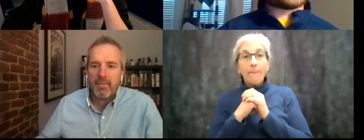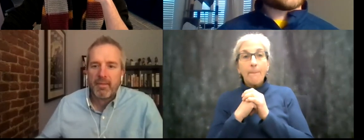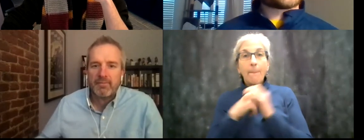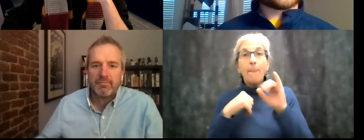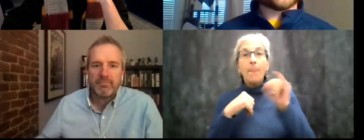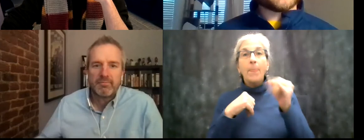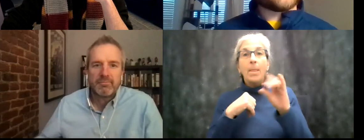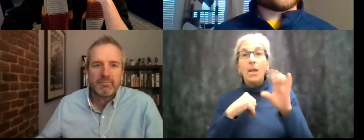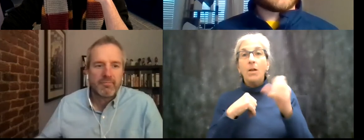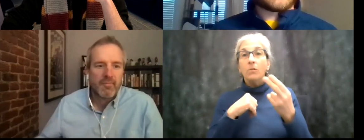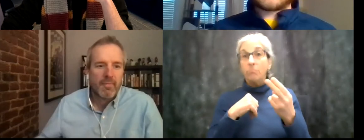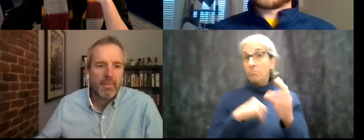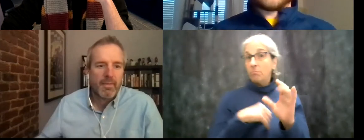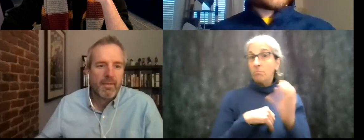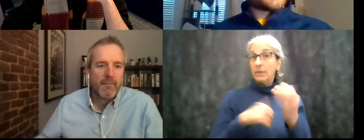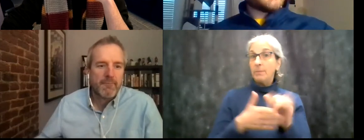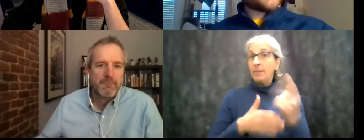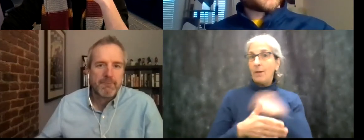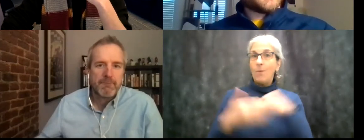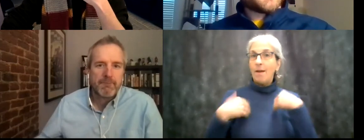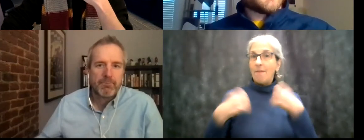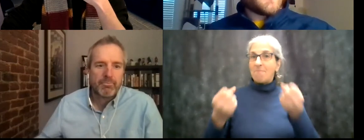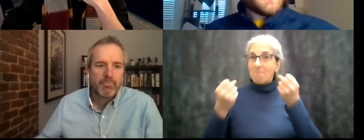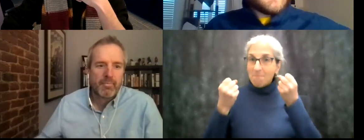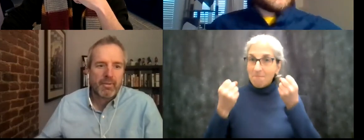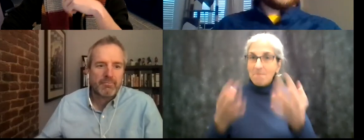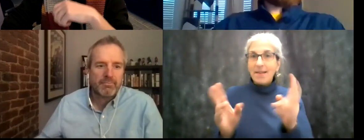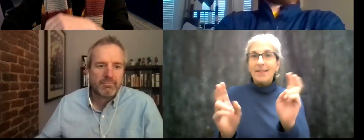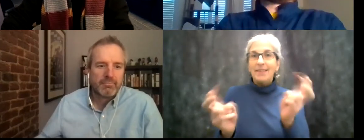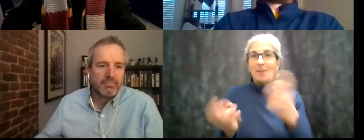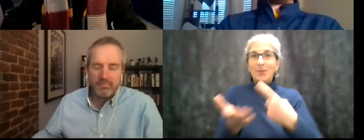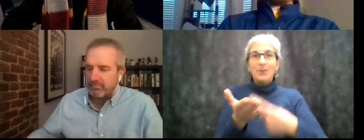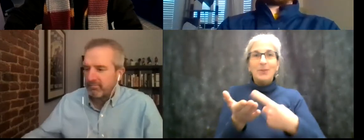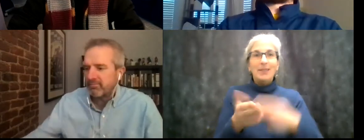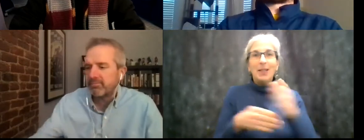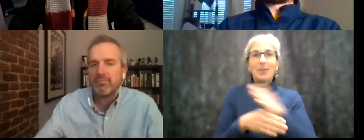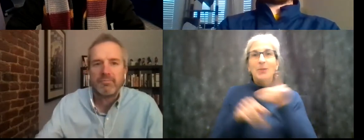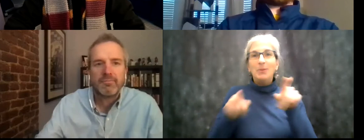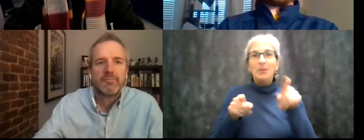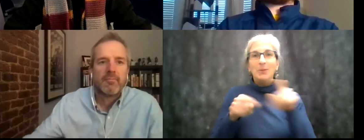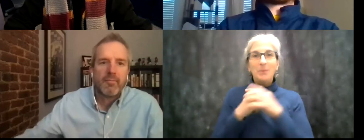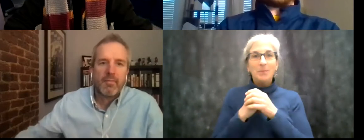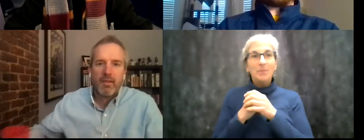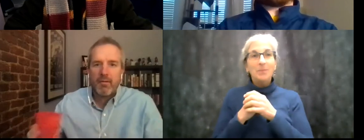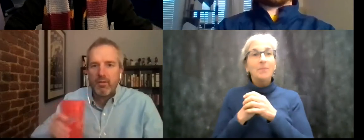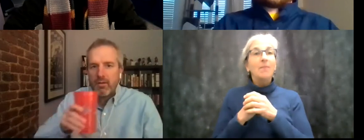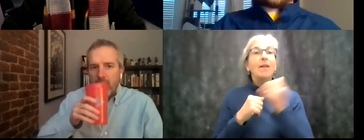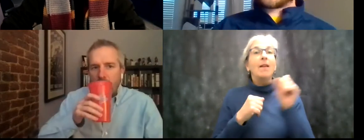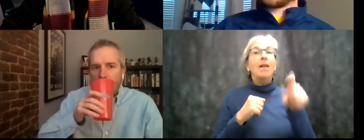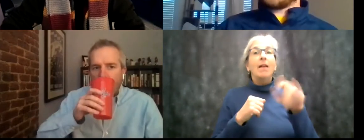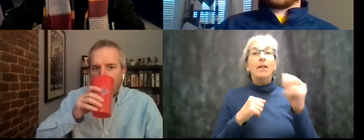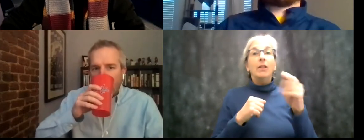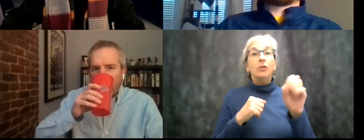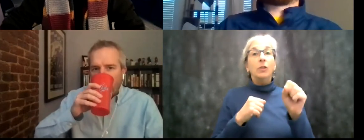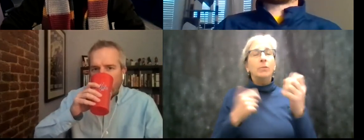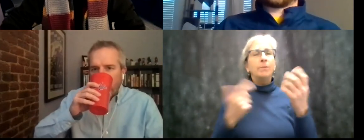Great. It sounds like we have a lot to cover between the two of you. So, James,